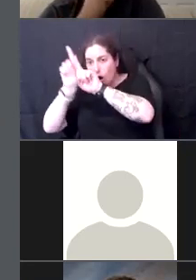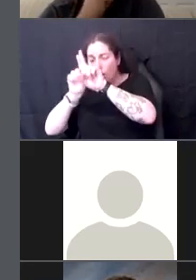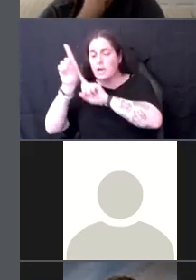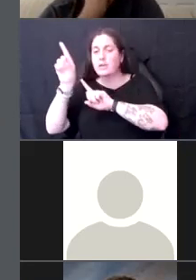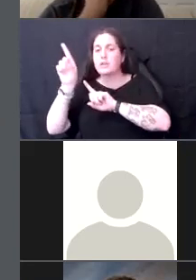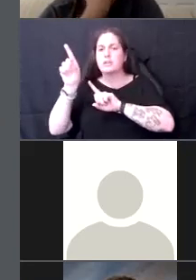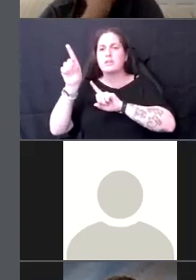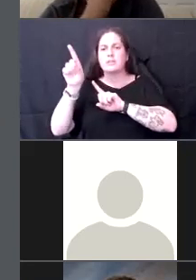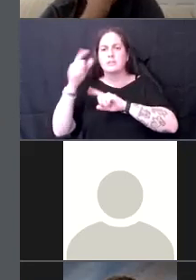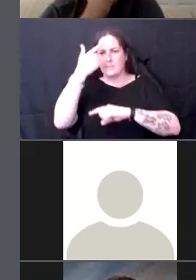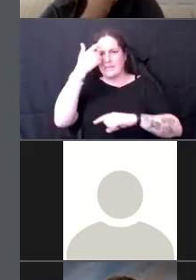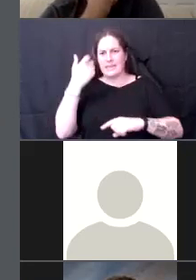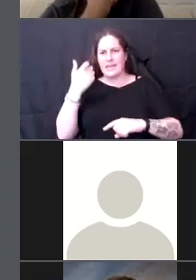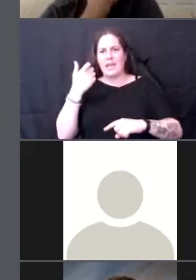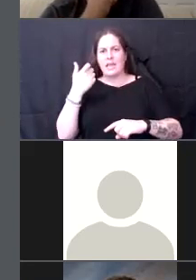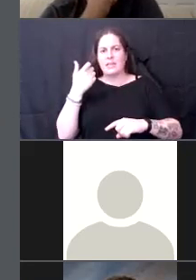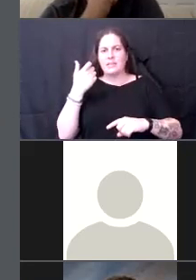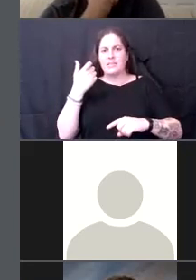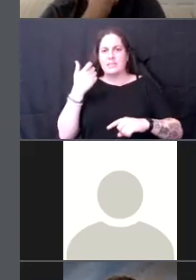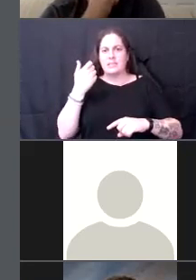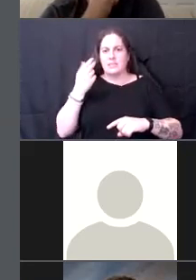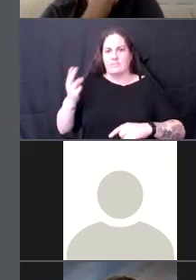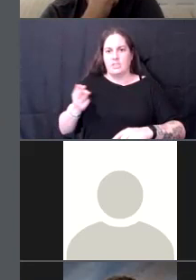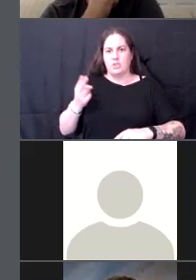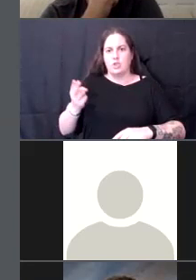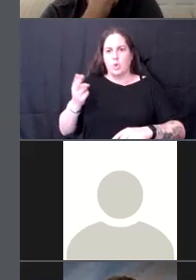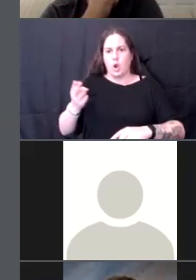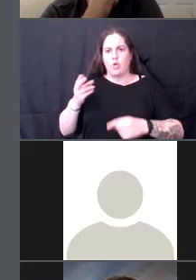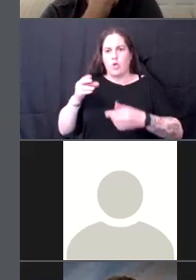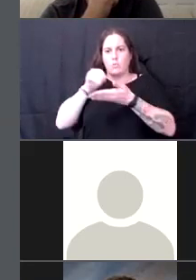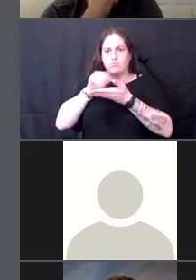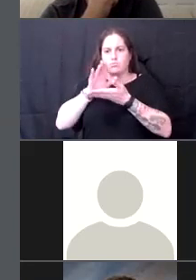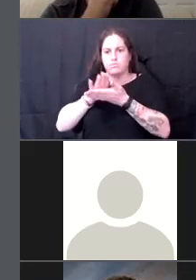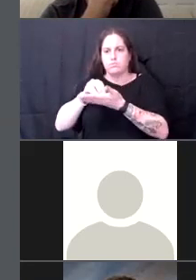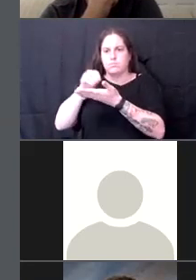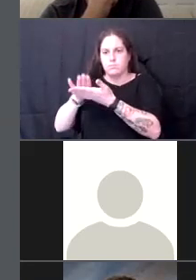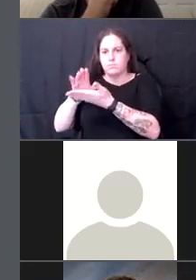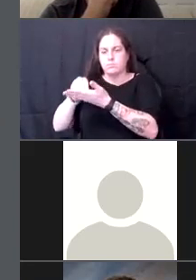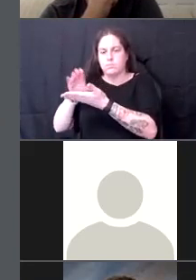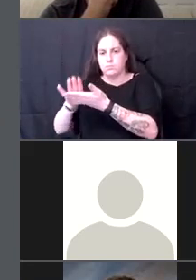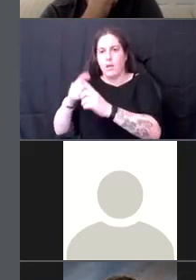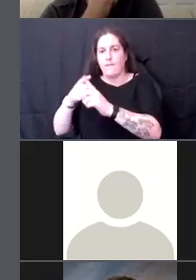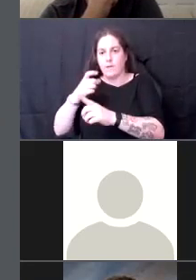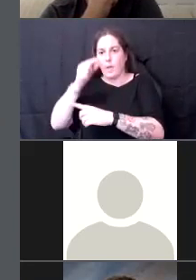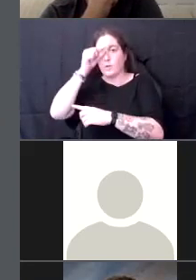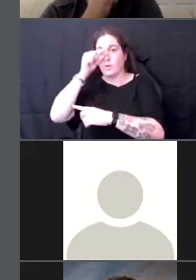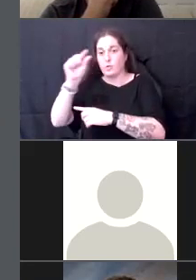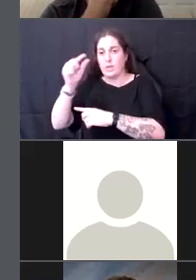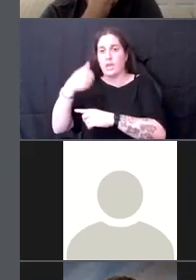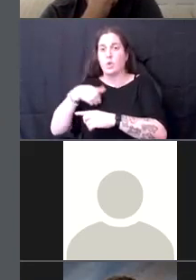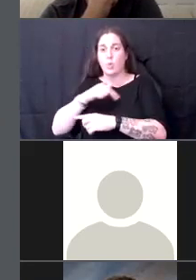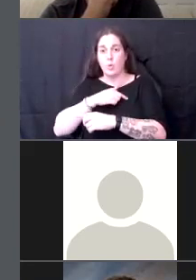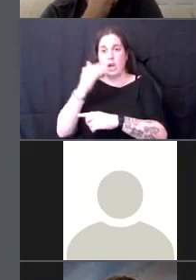Because of the strong historical record left by the Greeks, we know that folk like Ptolemy